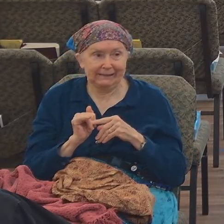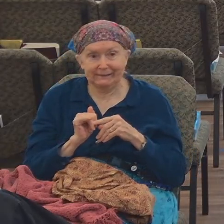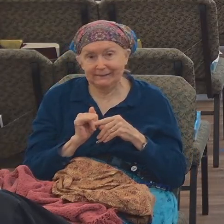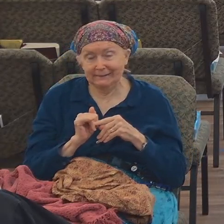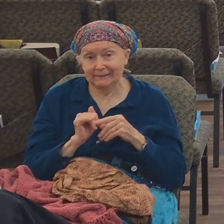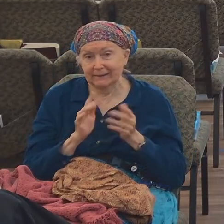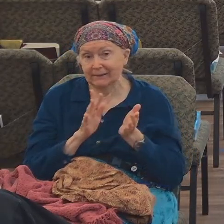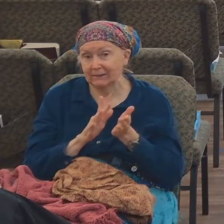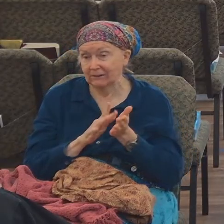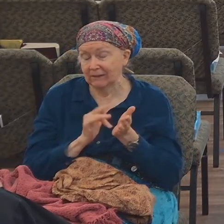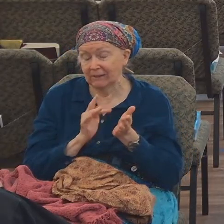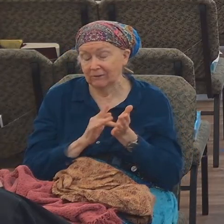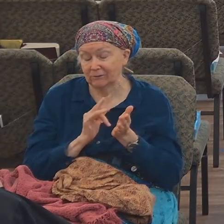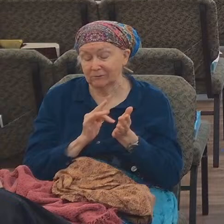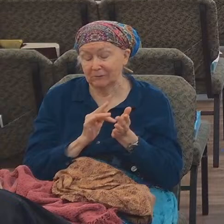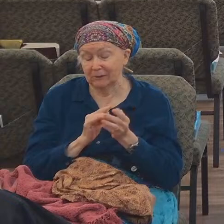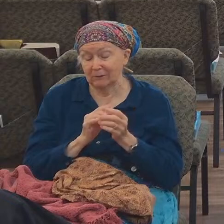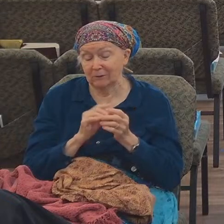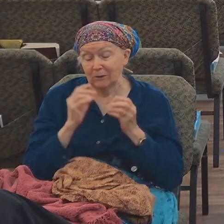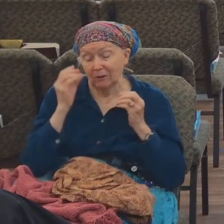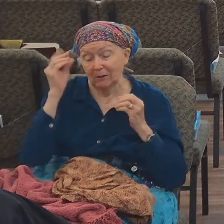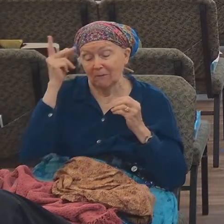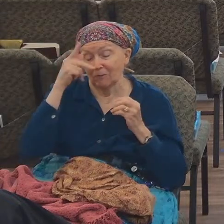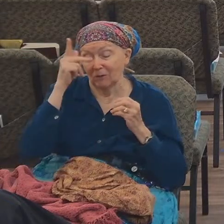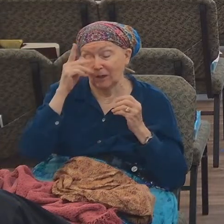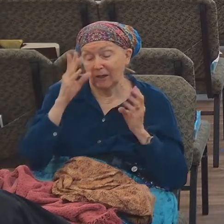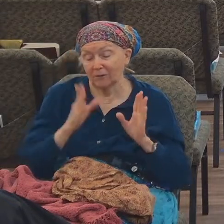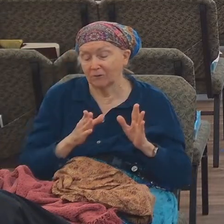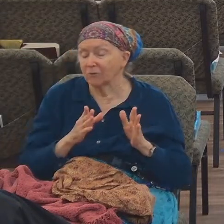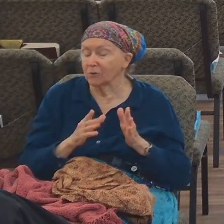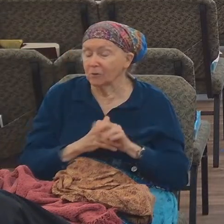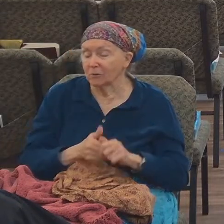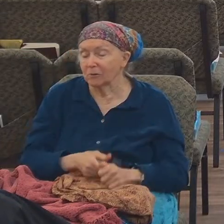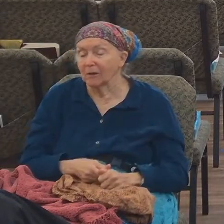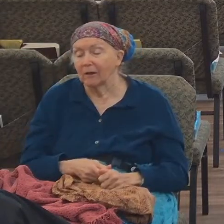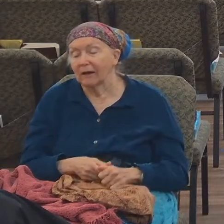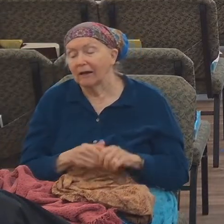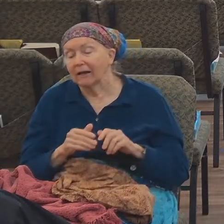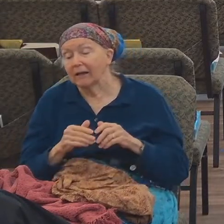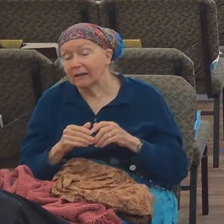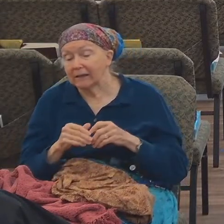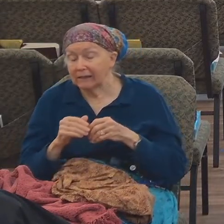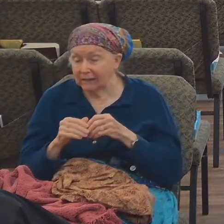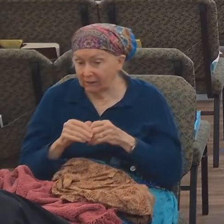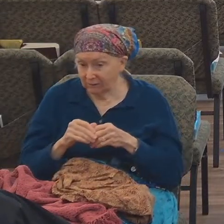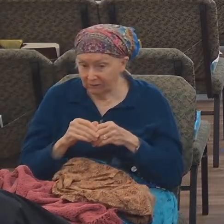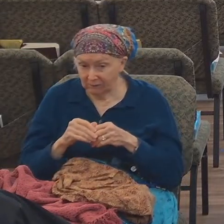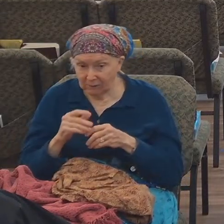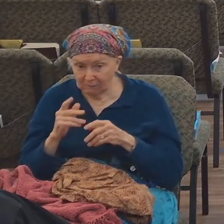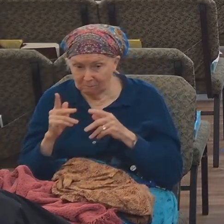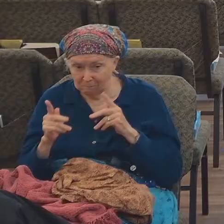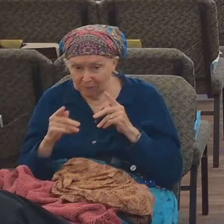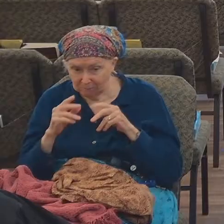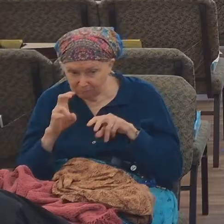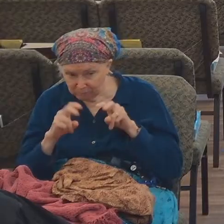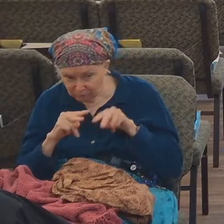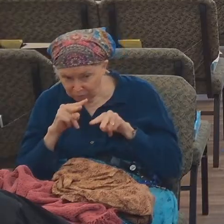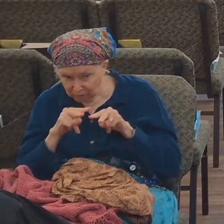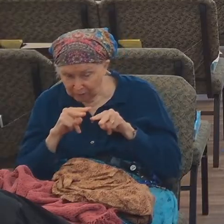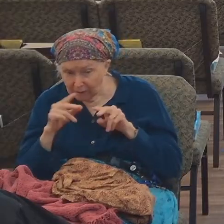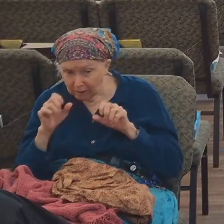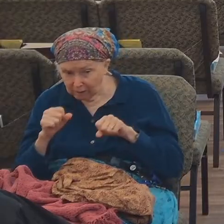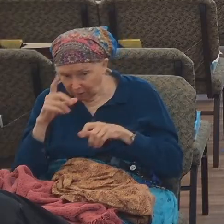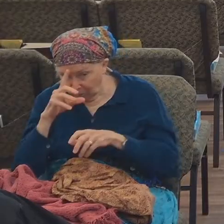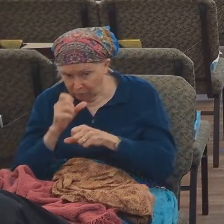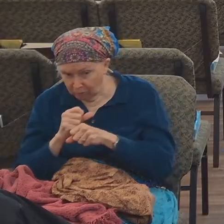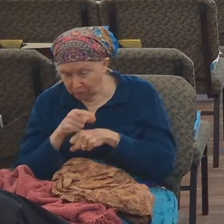were evaluated on their integrity, whether what they were saying was true, whether they can trustworthy, okay?